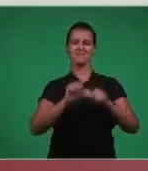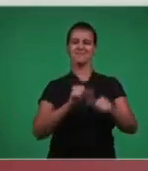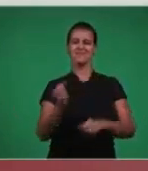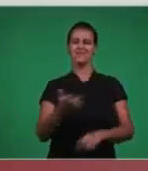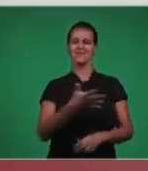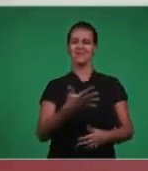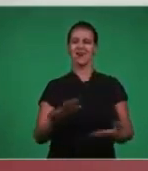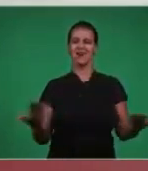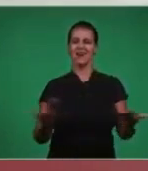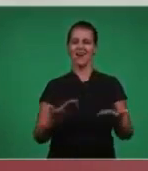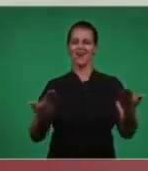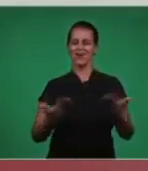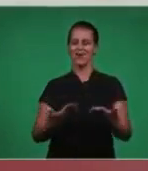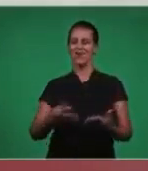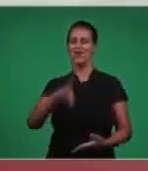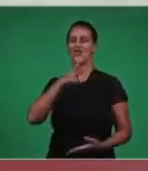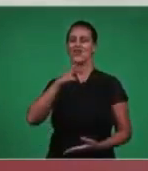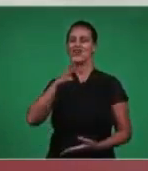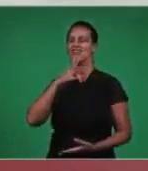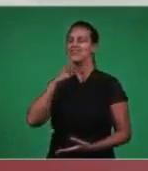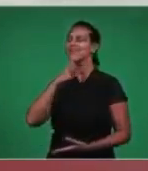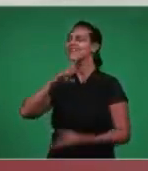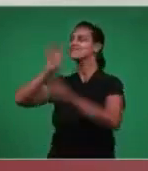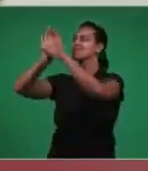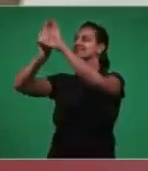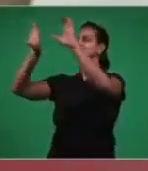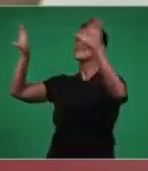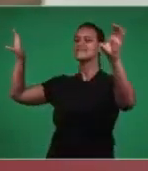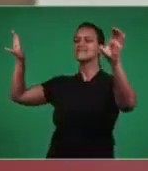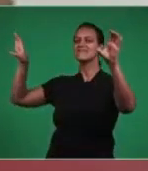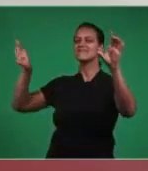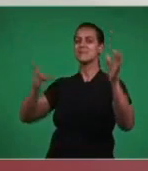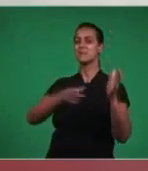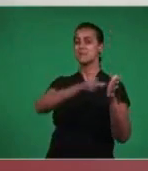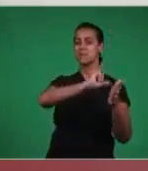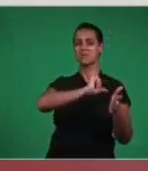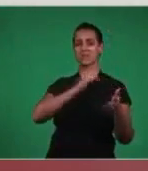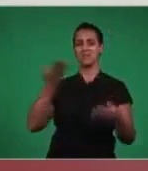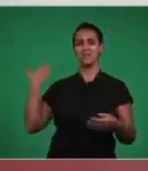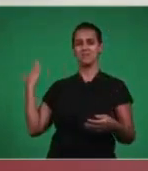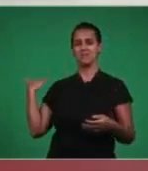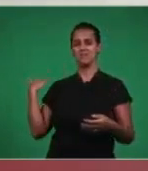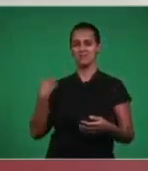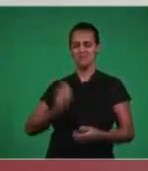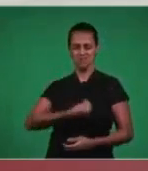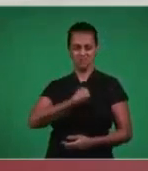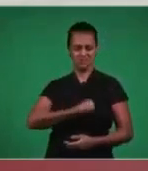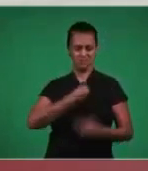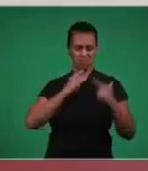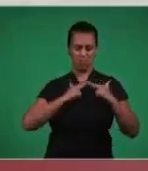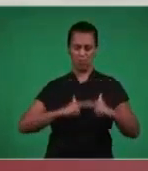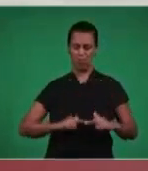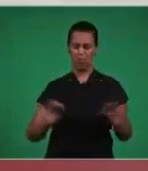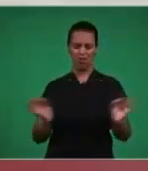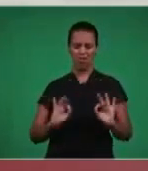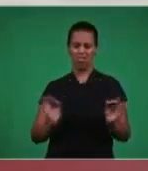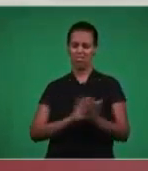us into green pastures. Because before, we only saw an arid land. We saw nothing. The word of the Lord